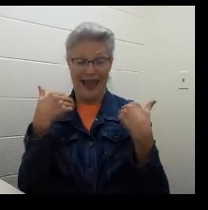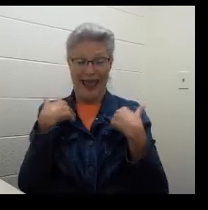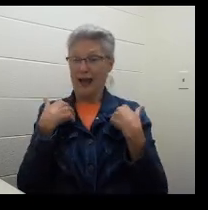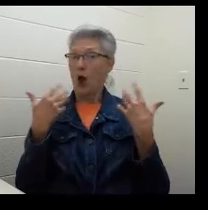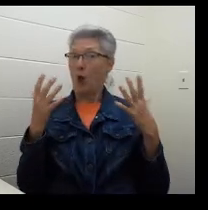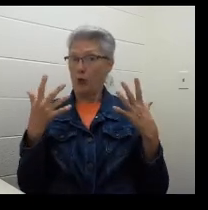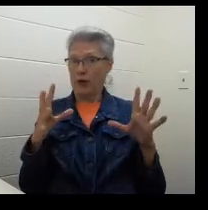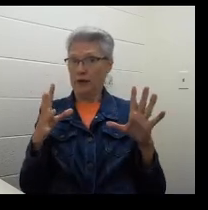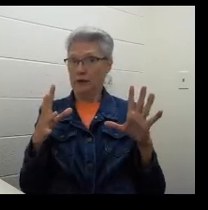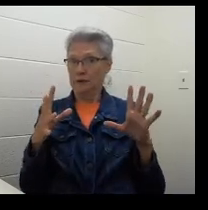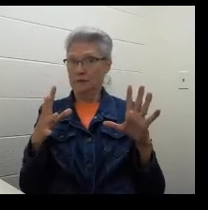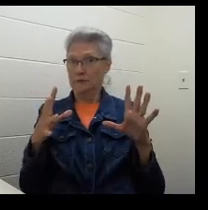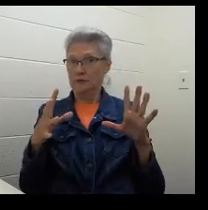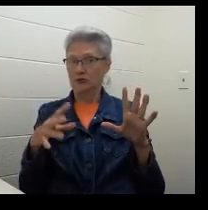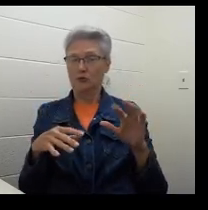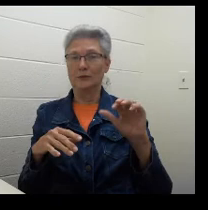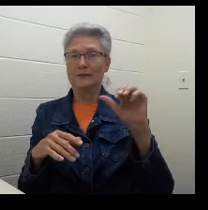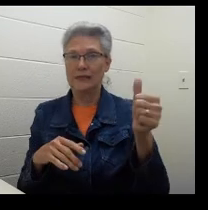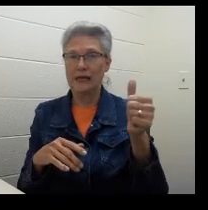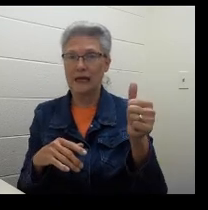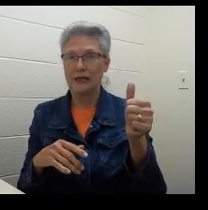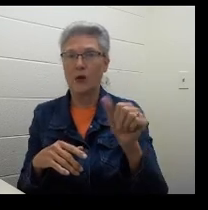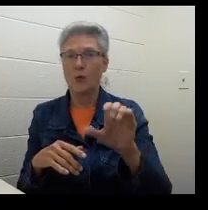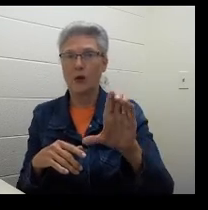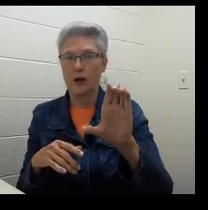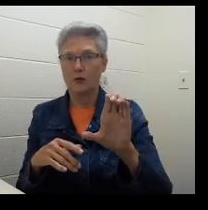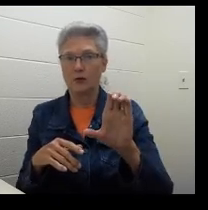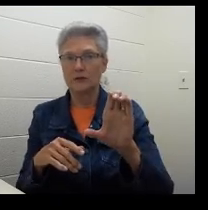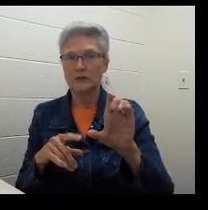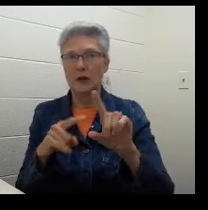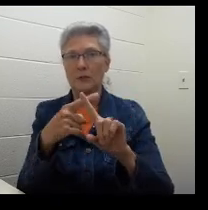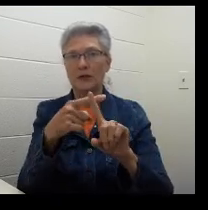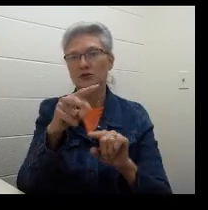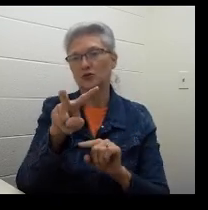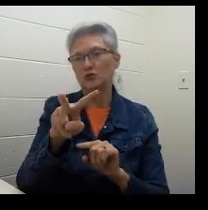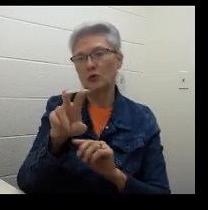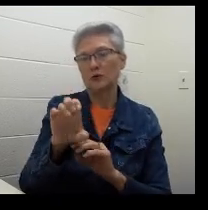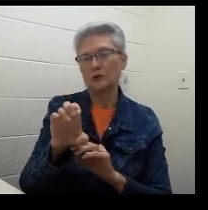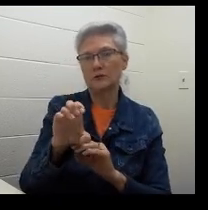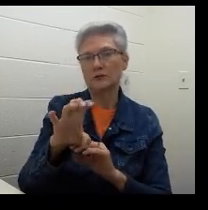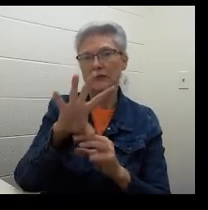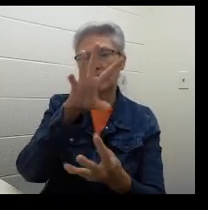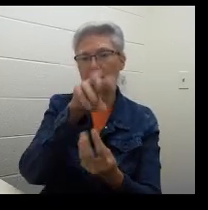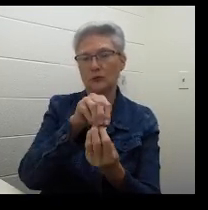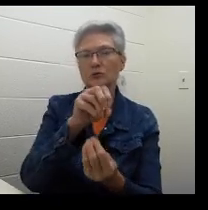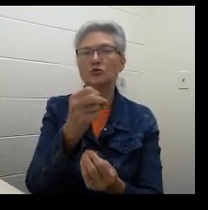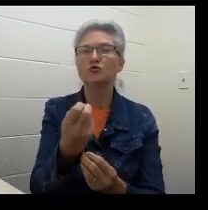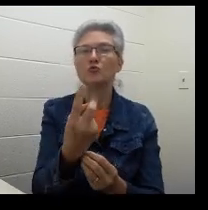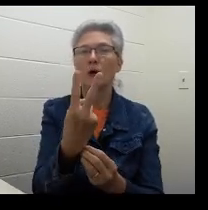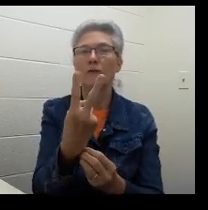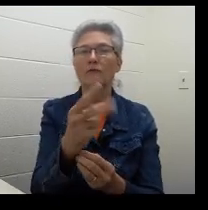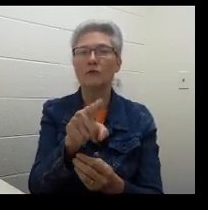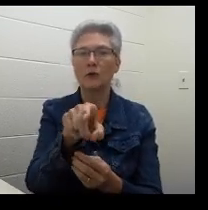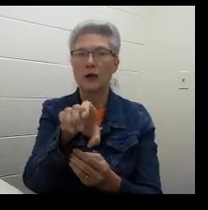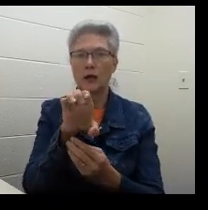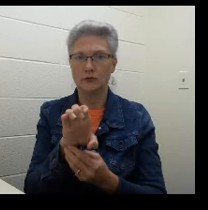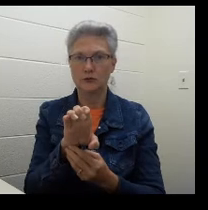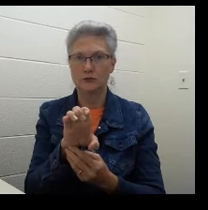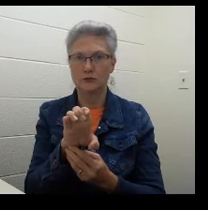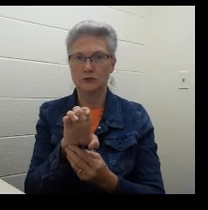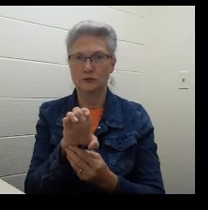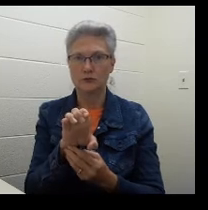already in our hundreds place value. So I have a total of 12 hundreds. 10 of